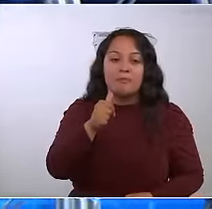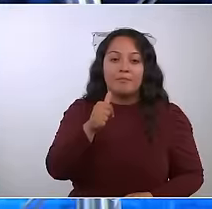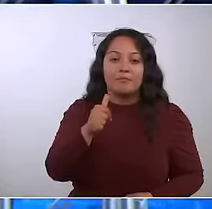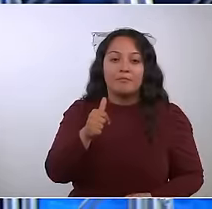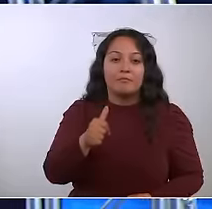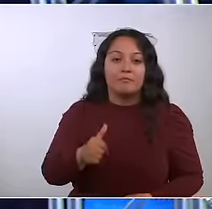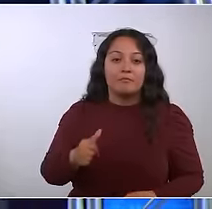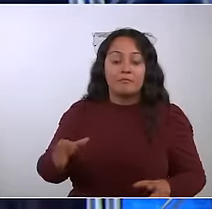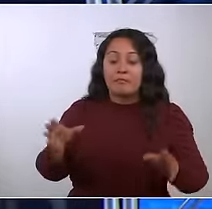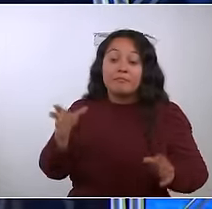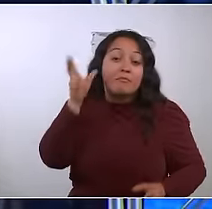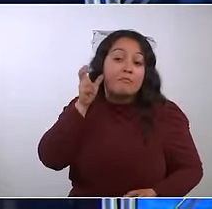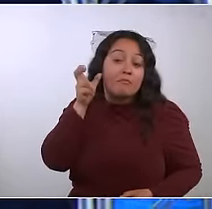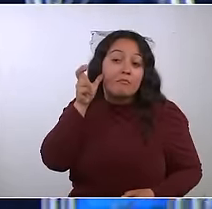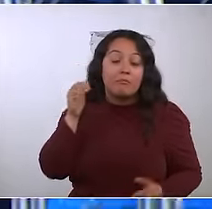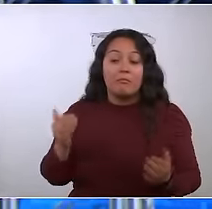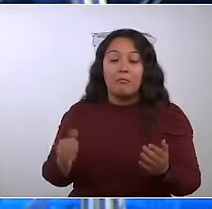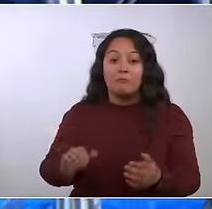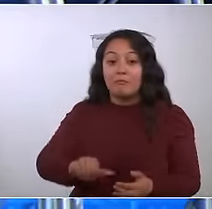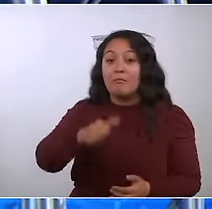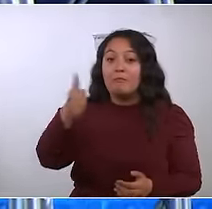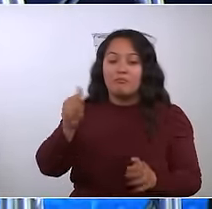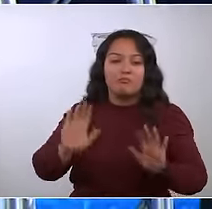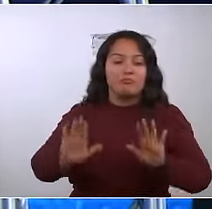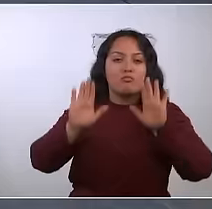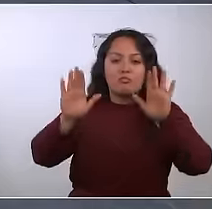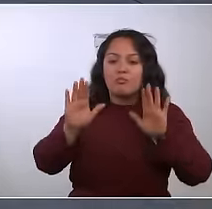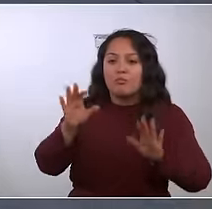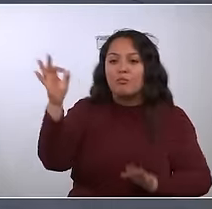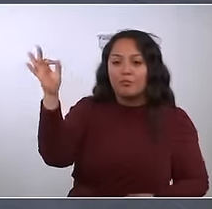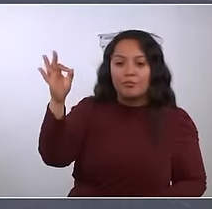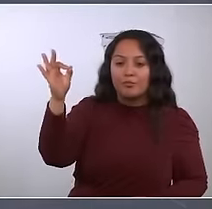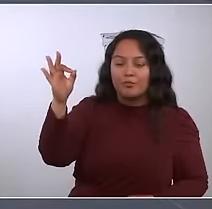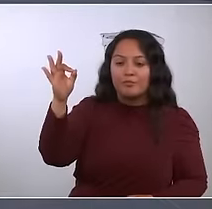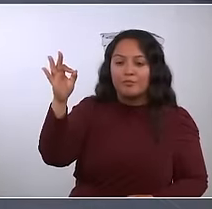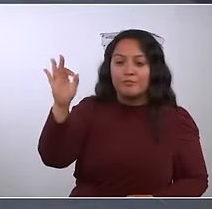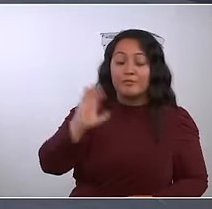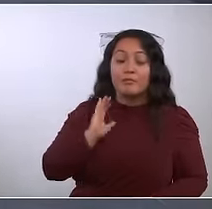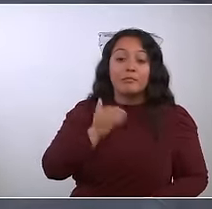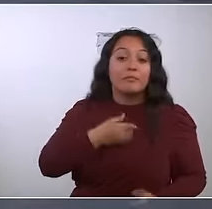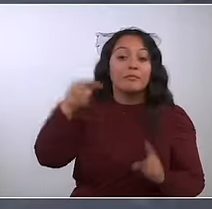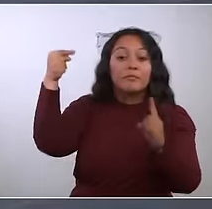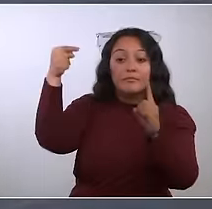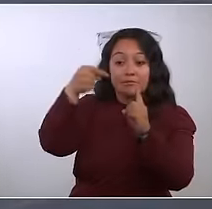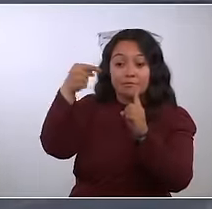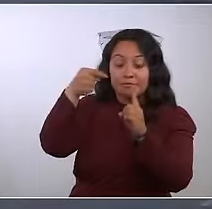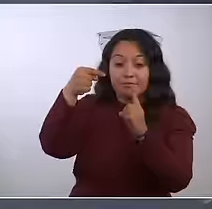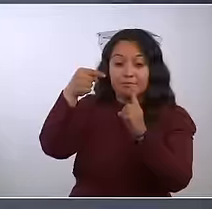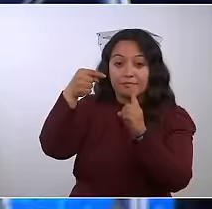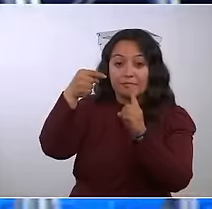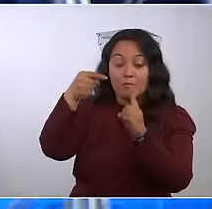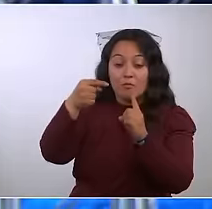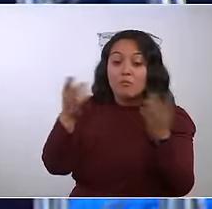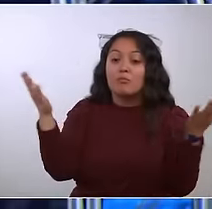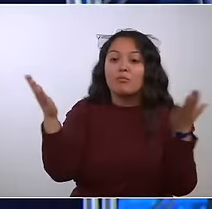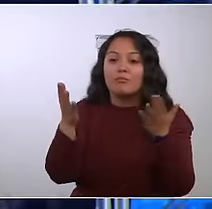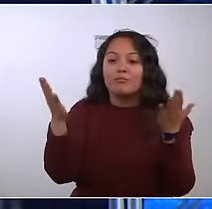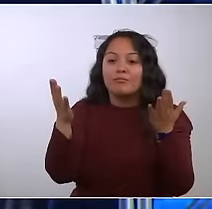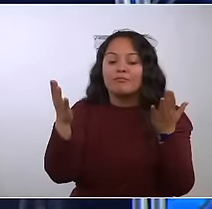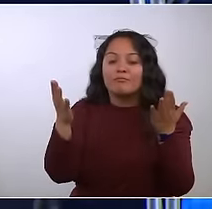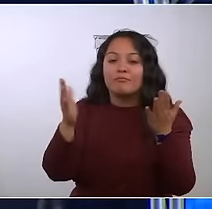of a massage, no, no es otro sermón de masaje, no. Nuestro mandato apostólico, our apostolic es mandate, para